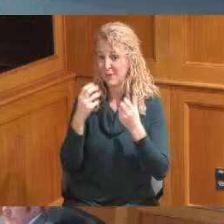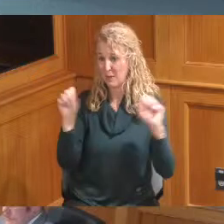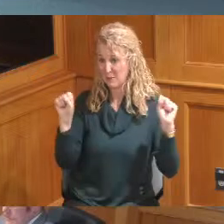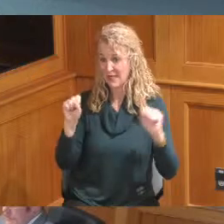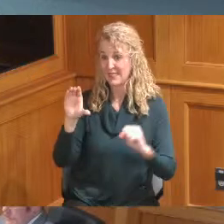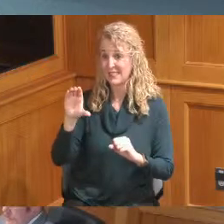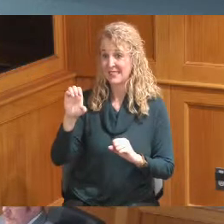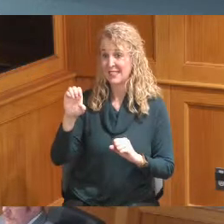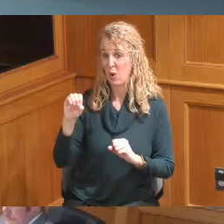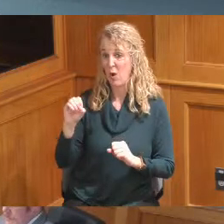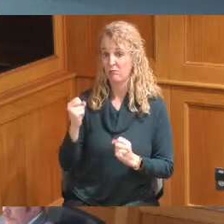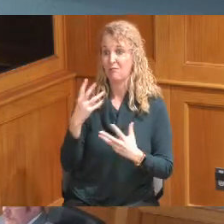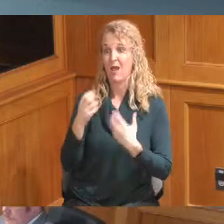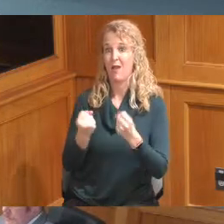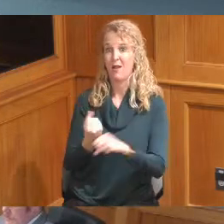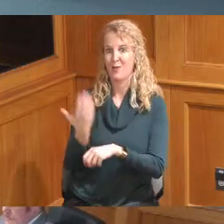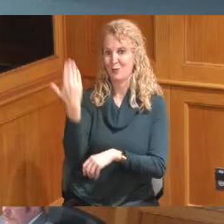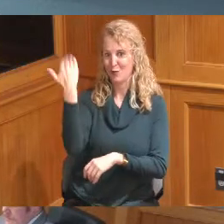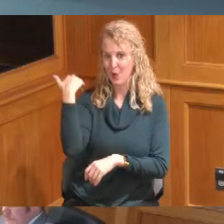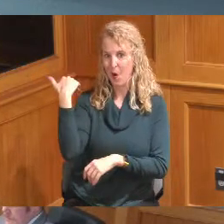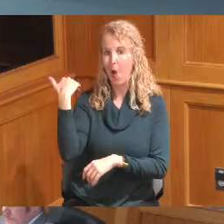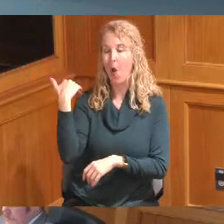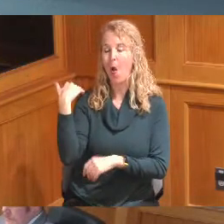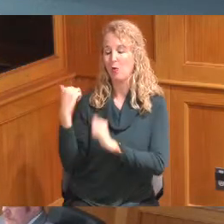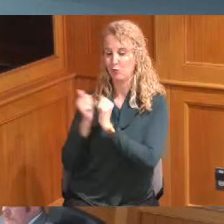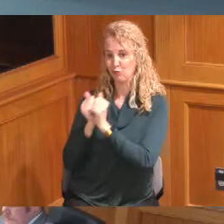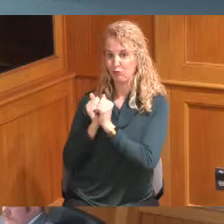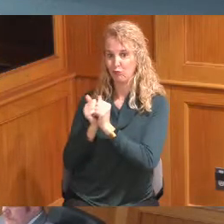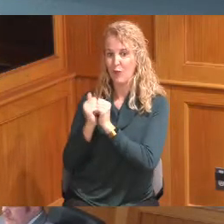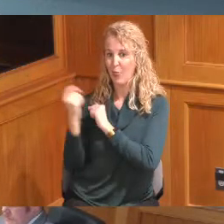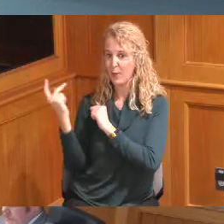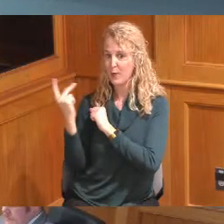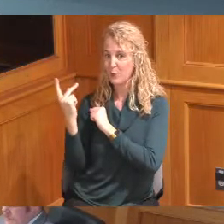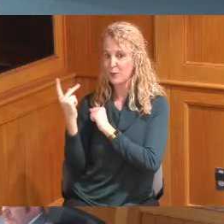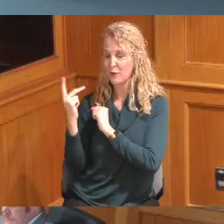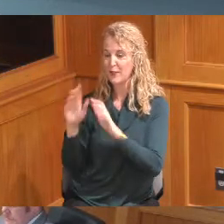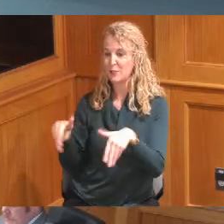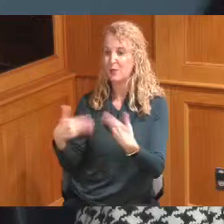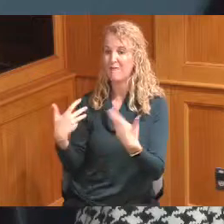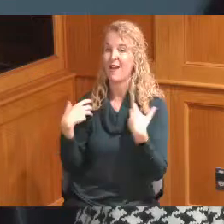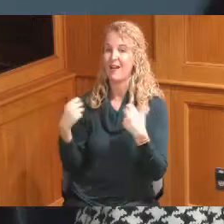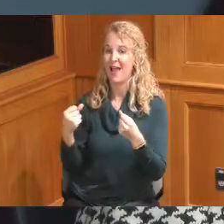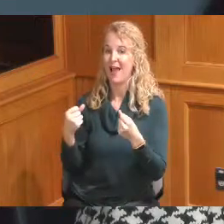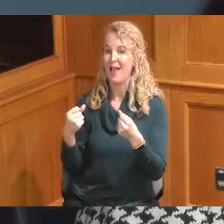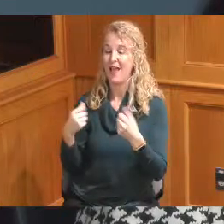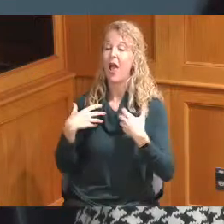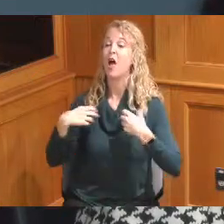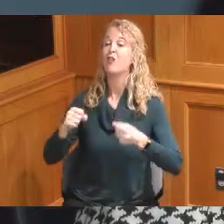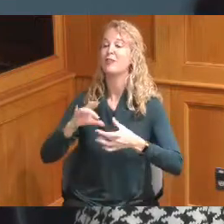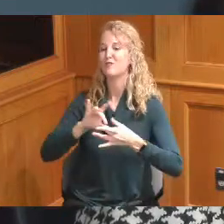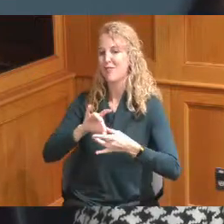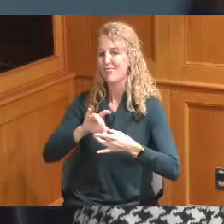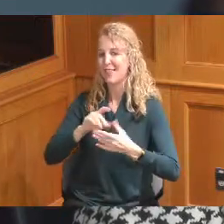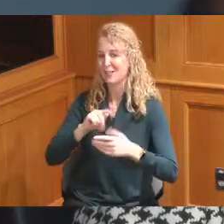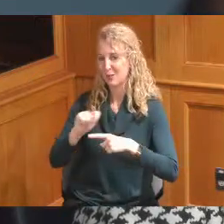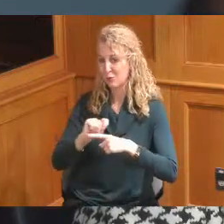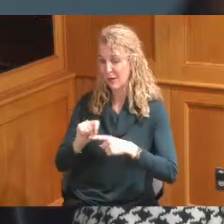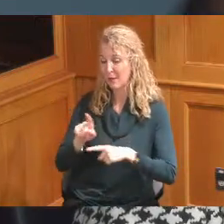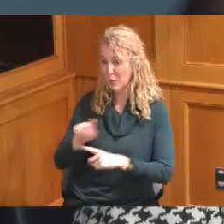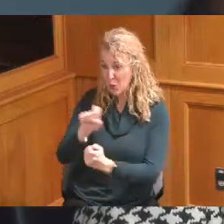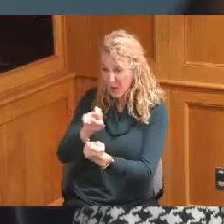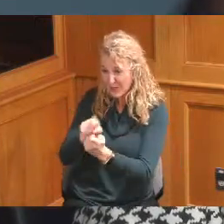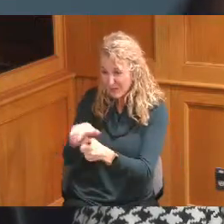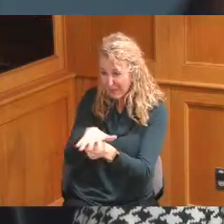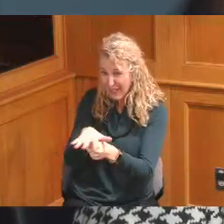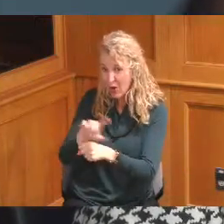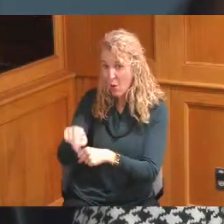CEO, years ago, together we were working on providing healthy relationship training, but your entity was the